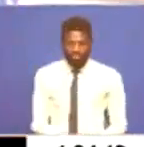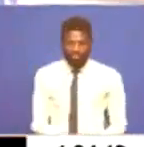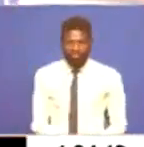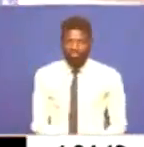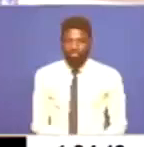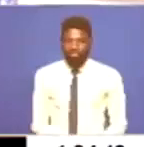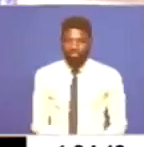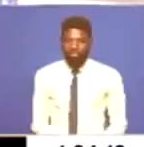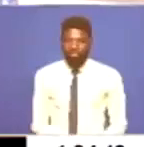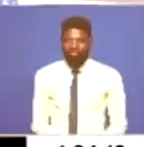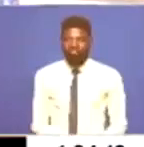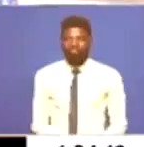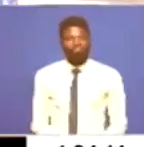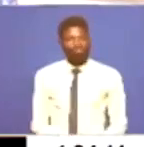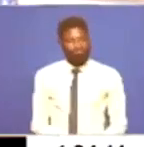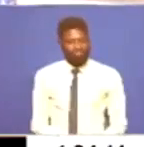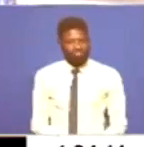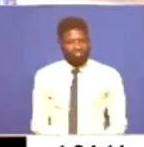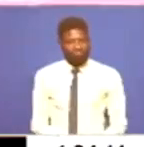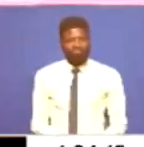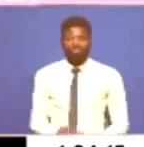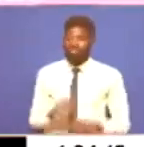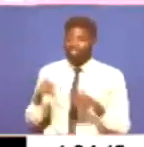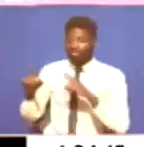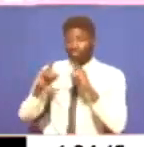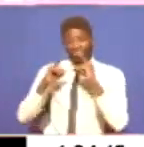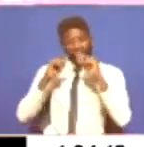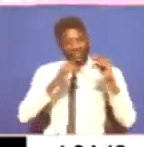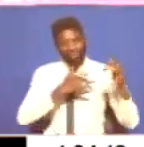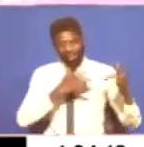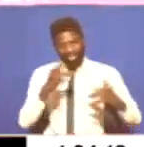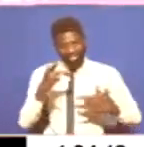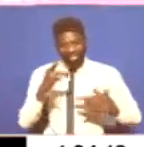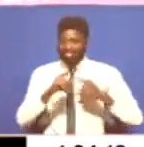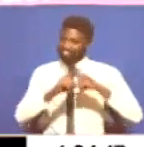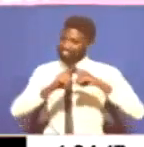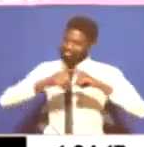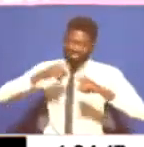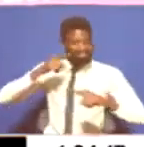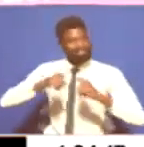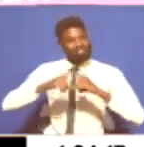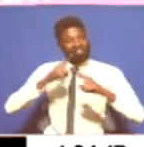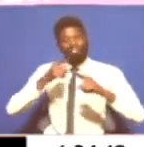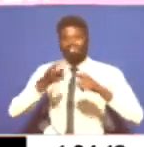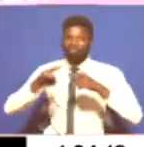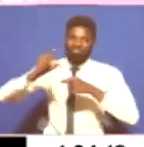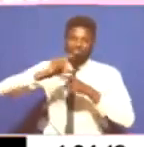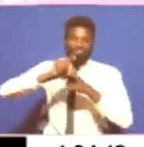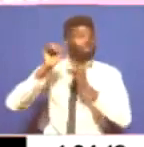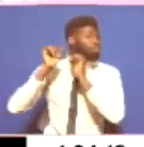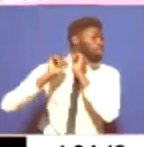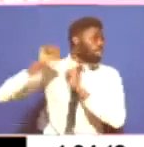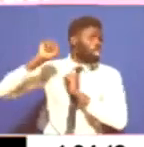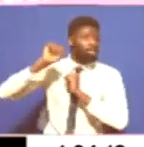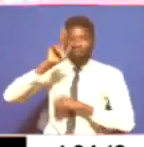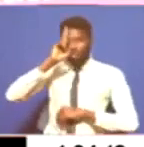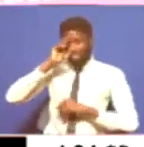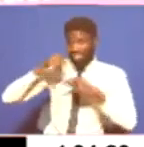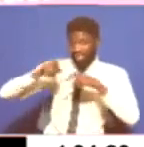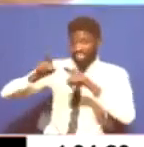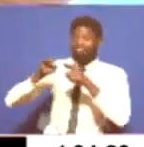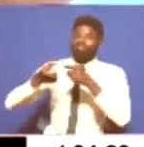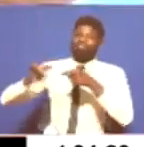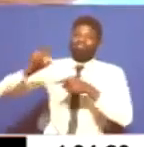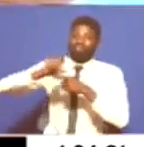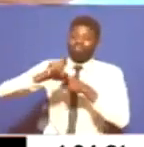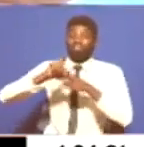Areli expressed concern over the increase in cases of murder and suicide among police officers in the country and stressed the need for